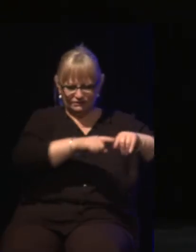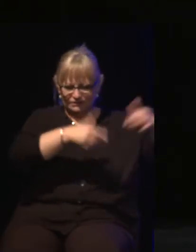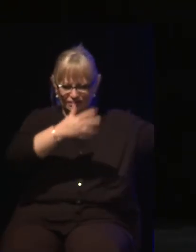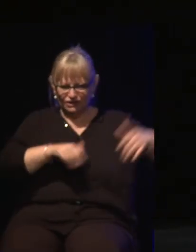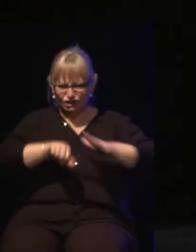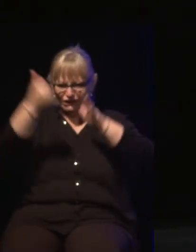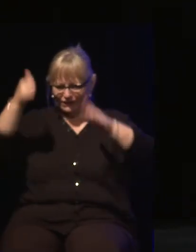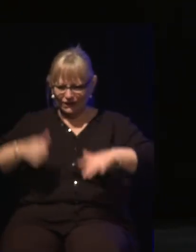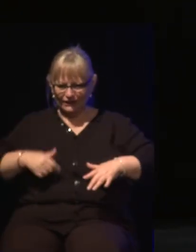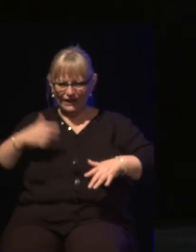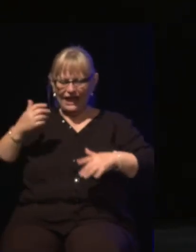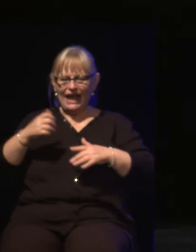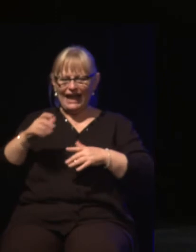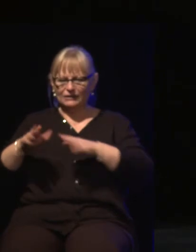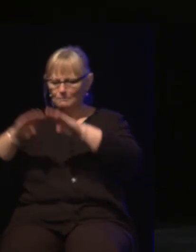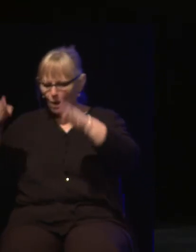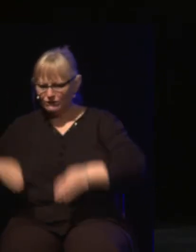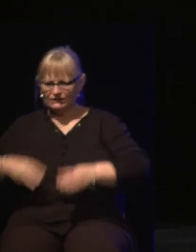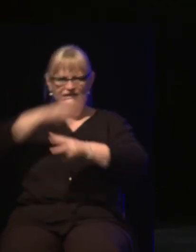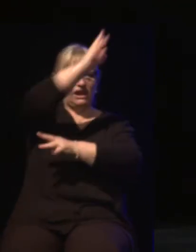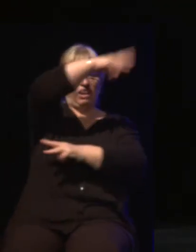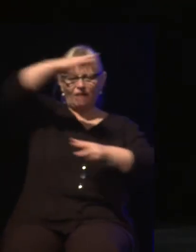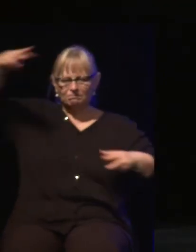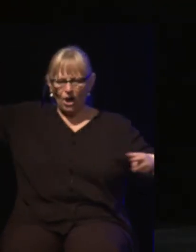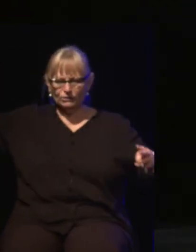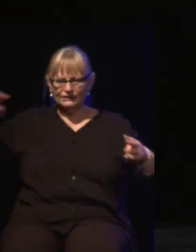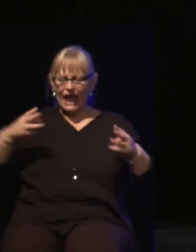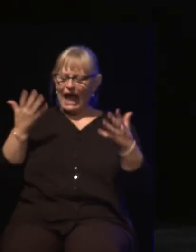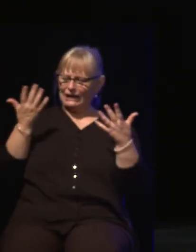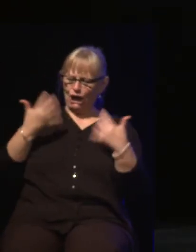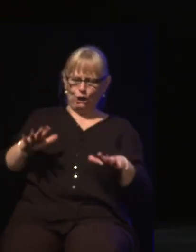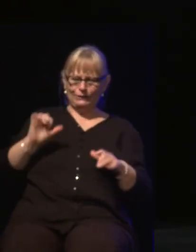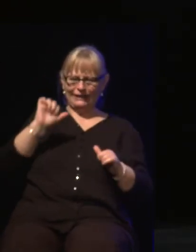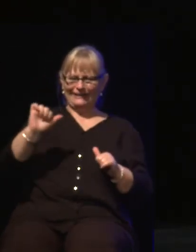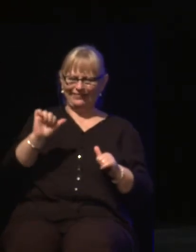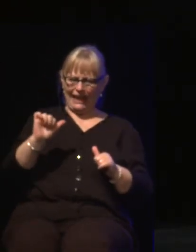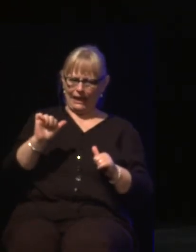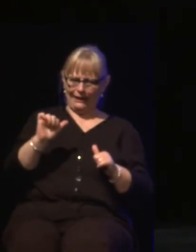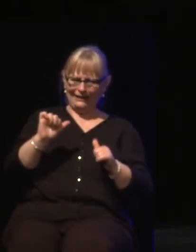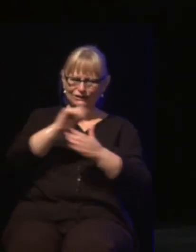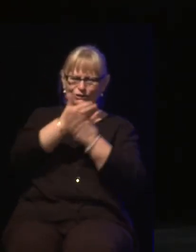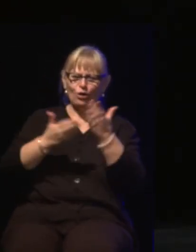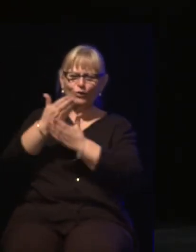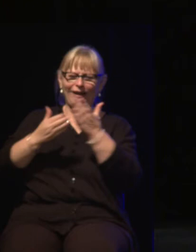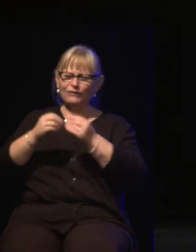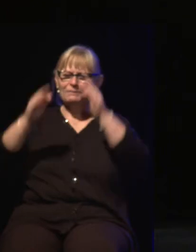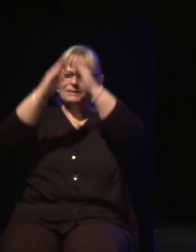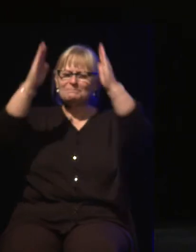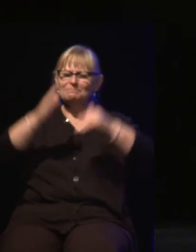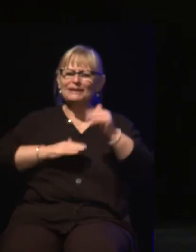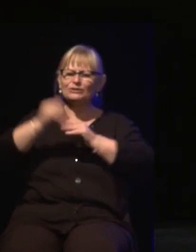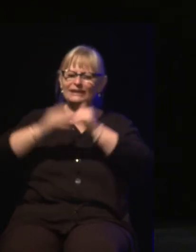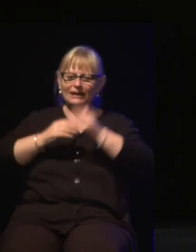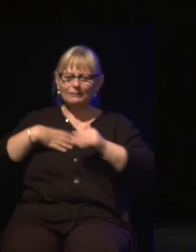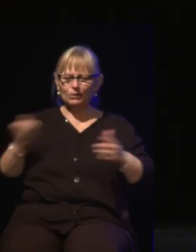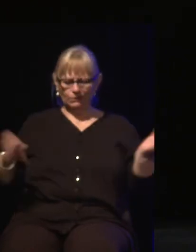front of it, and light poles and utility boxes, and you tend to lose what the architect was trying to say, the message the architect was trying to convey, with all of the crap